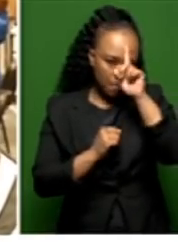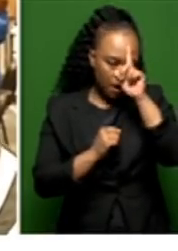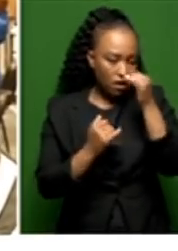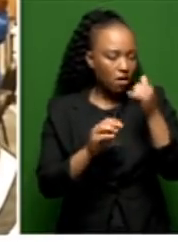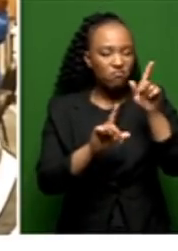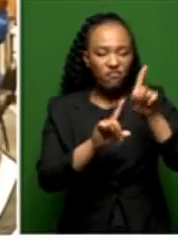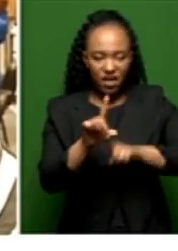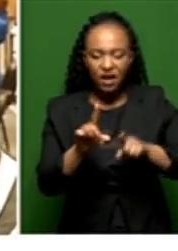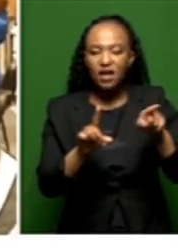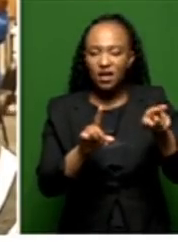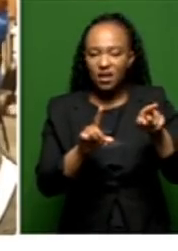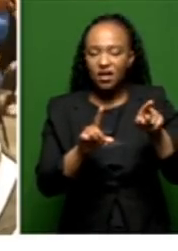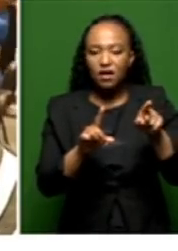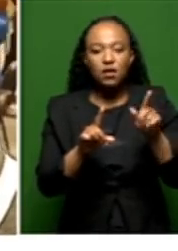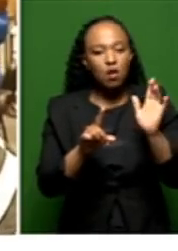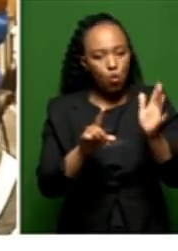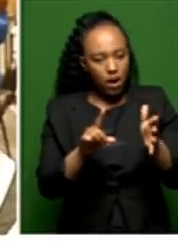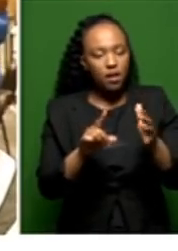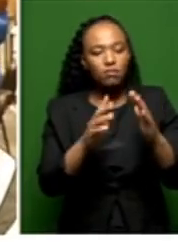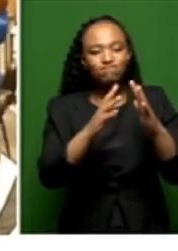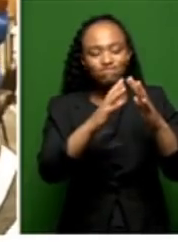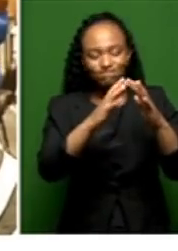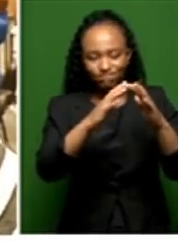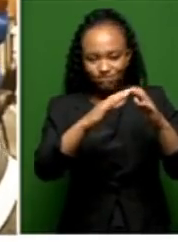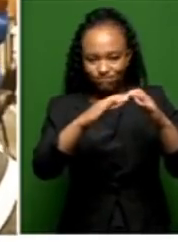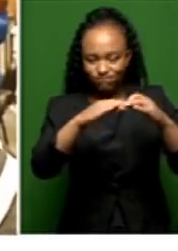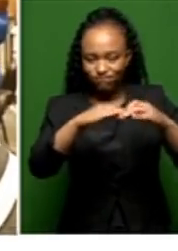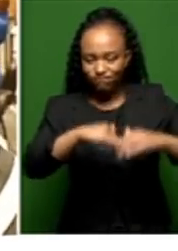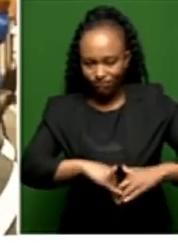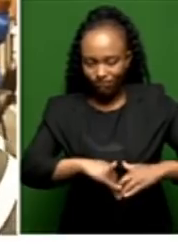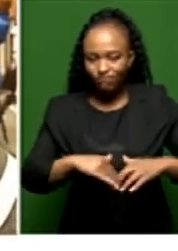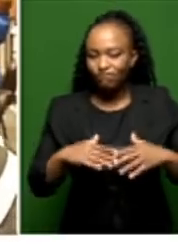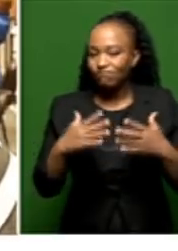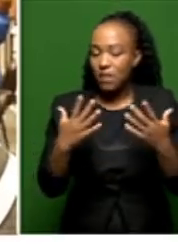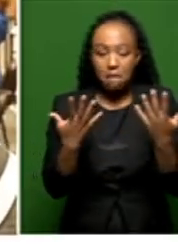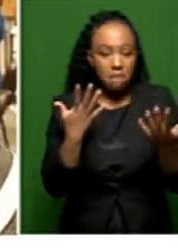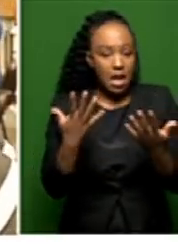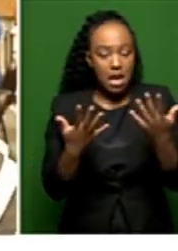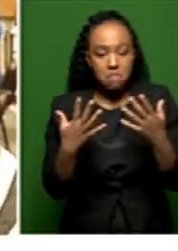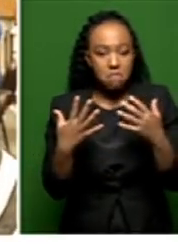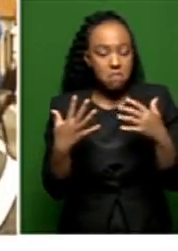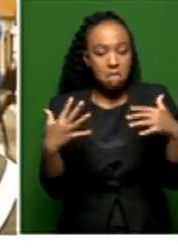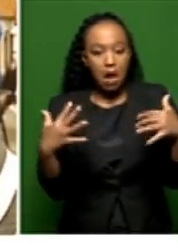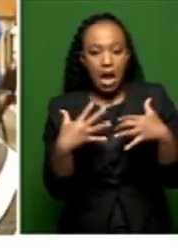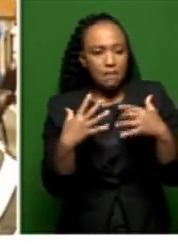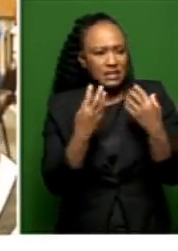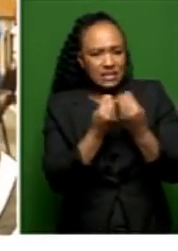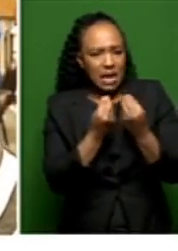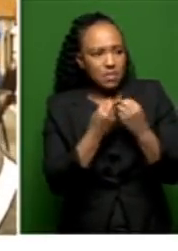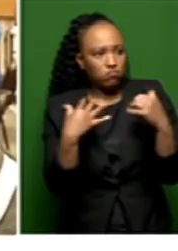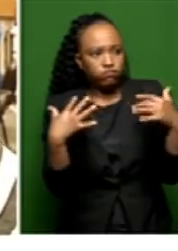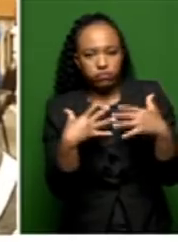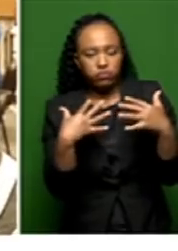And they're going to die out if they don't, I don't know, by some miracle, pull some rabbit out of a hat